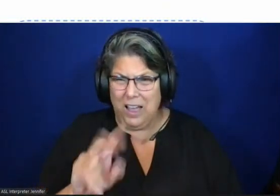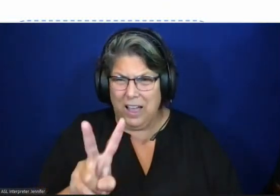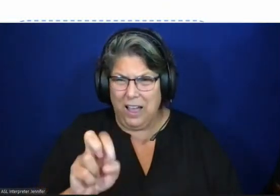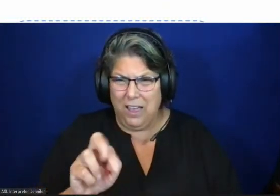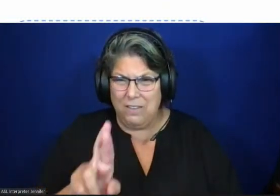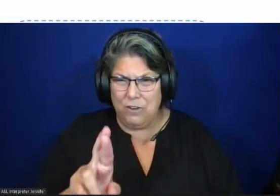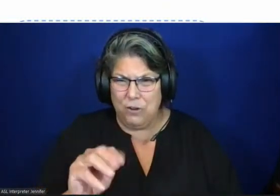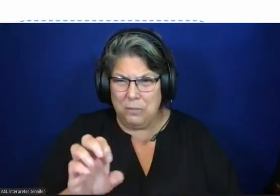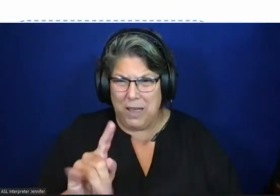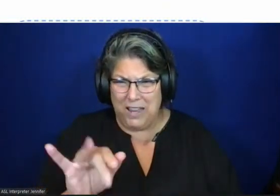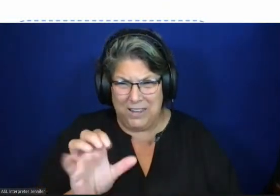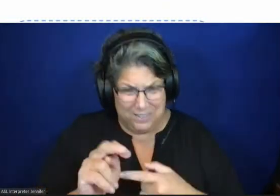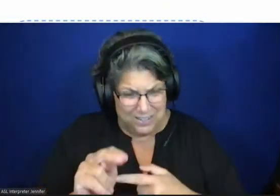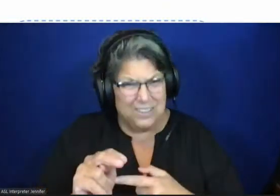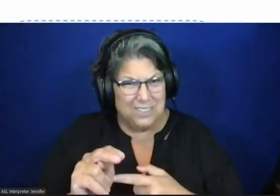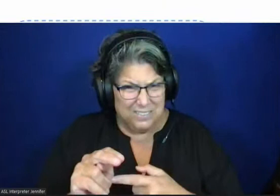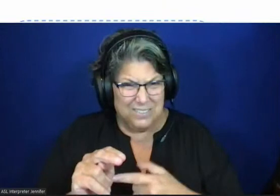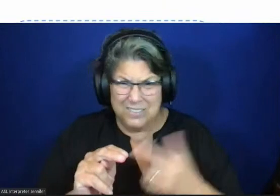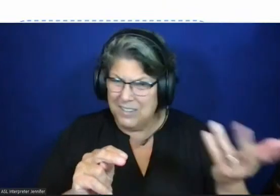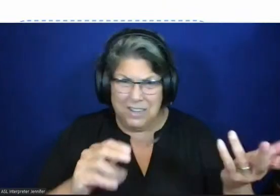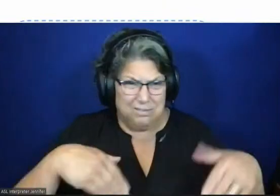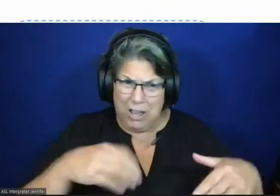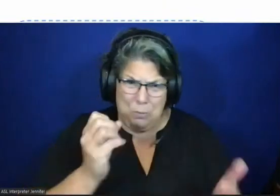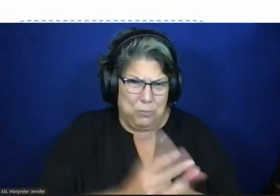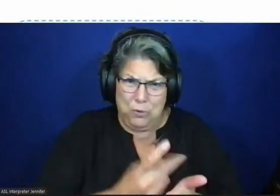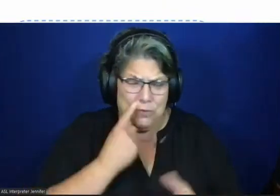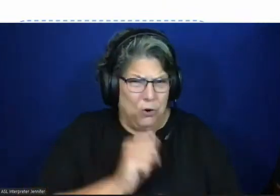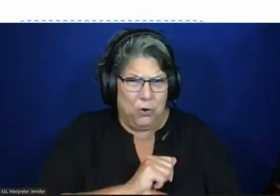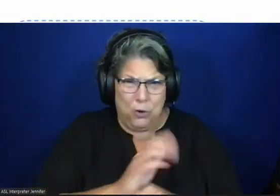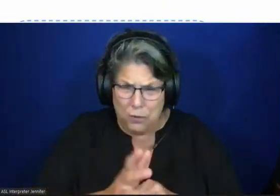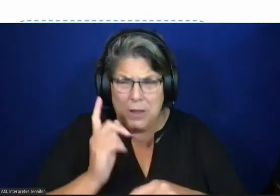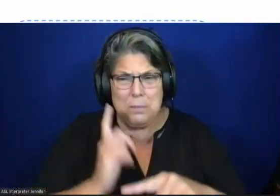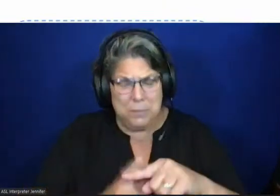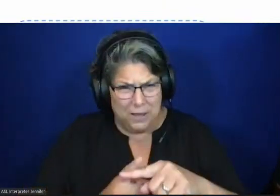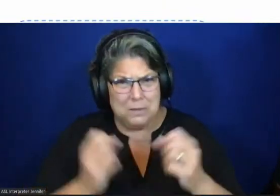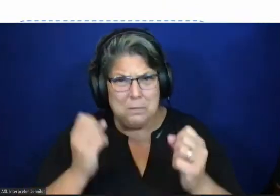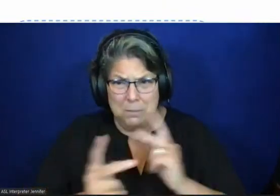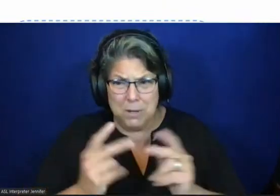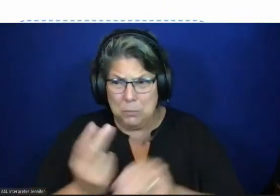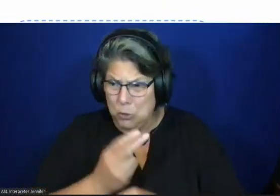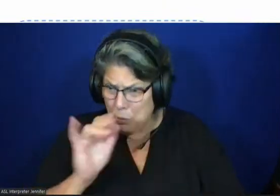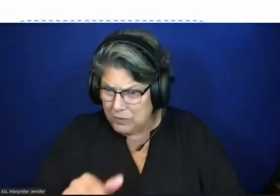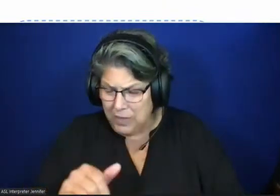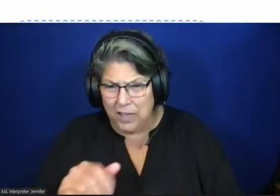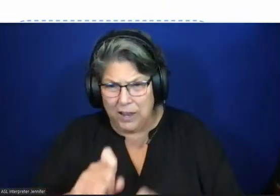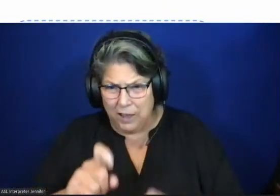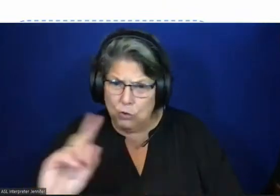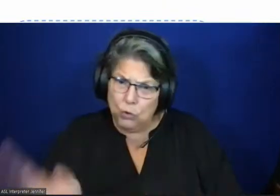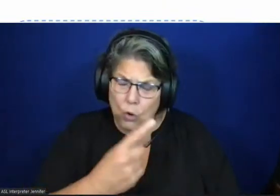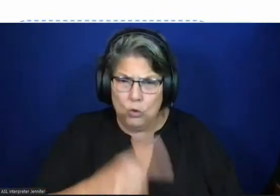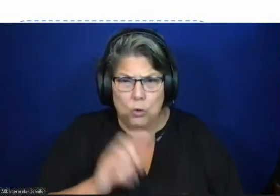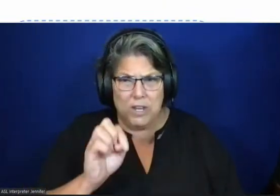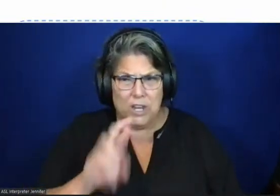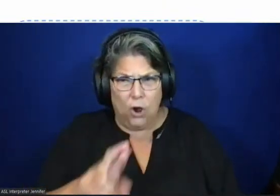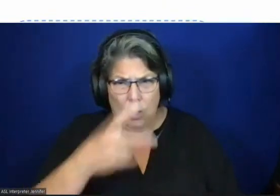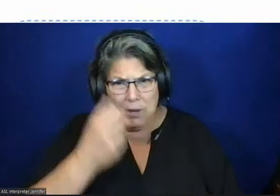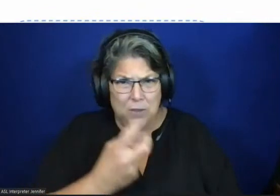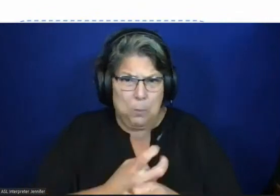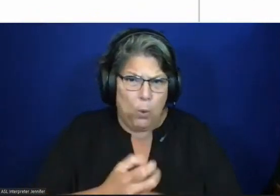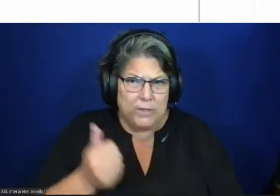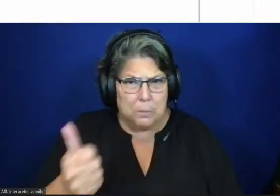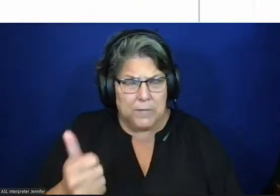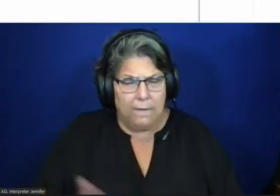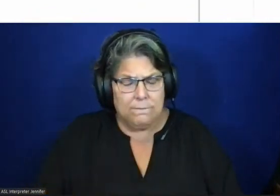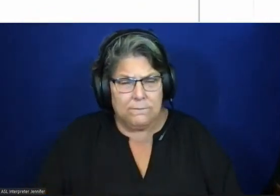with more visits to the emergency room in California and nationwide because of poisoning. The next slides I want